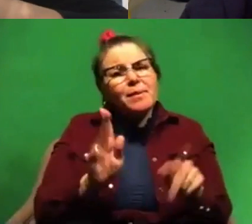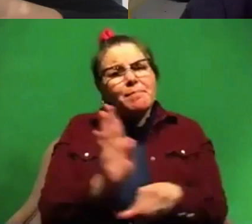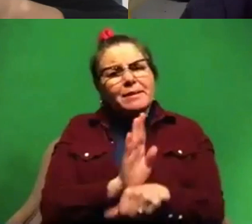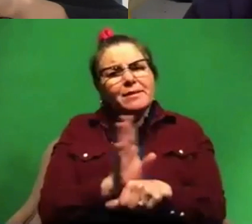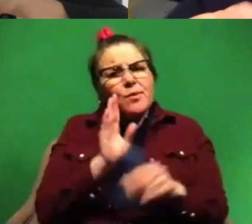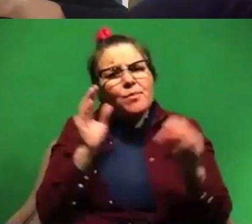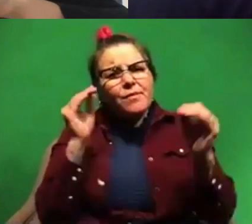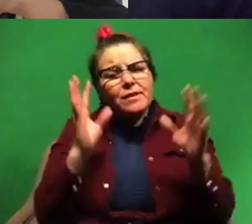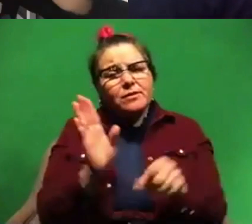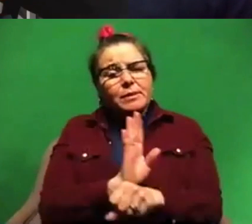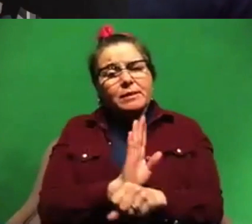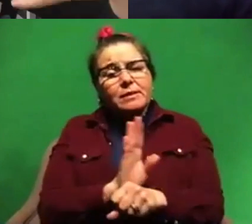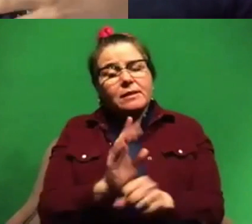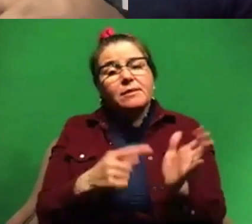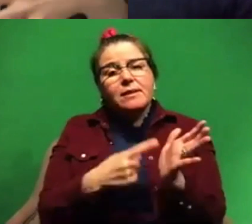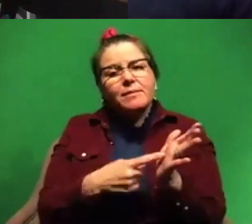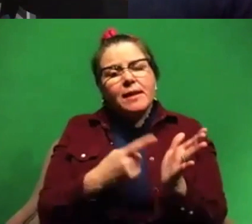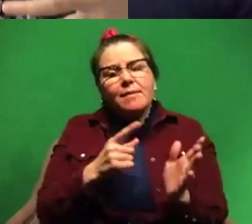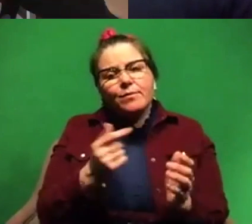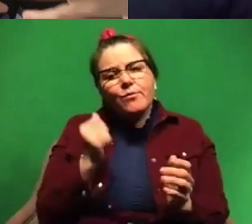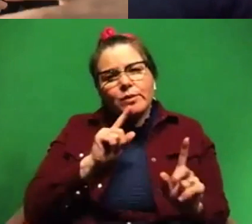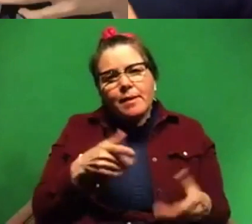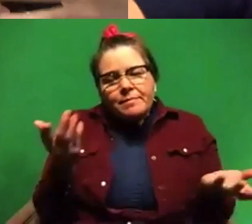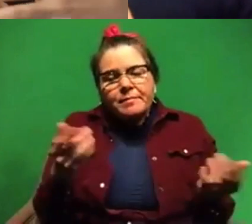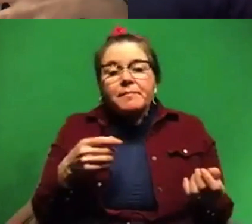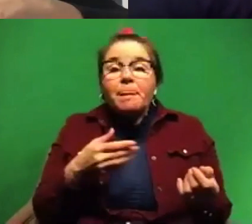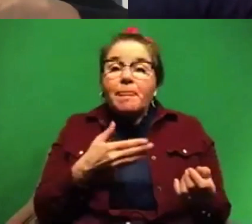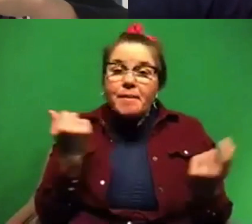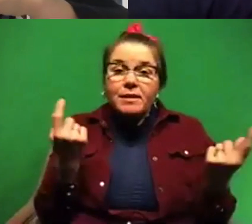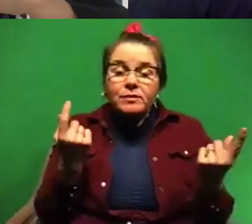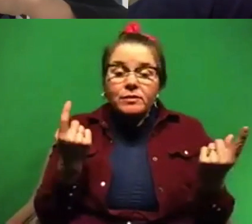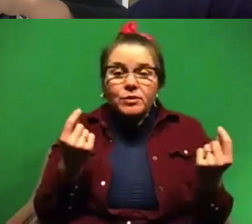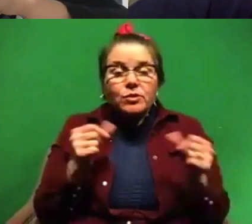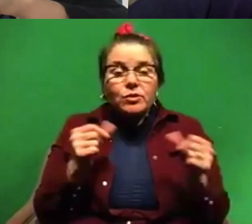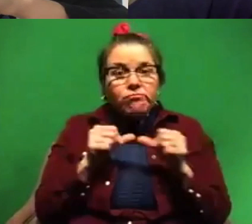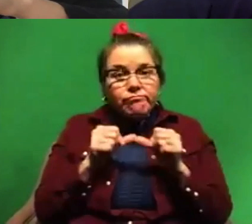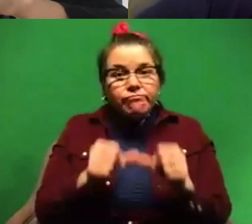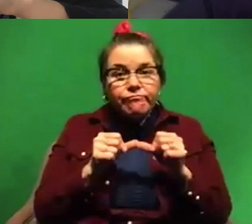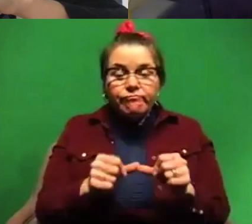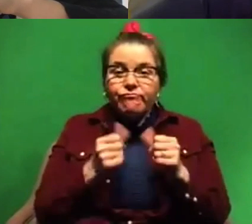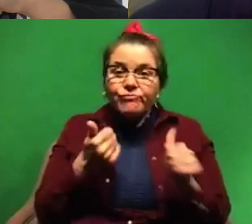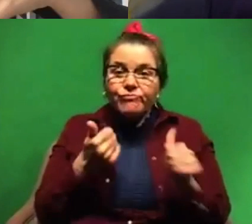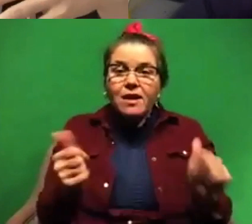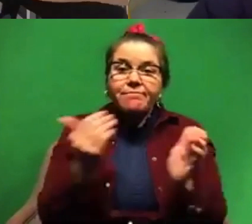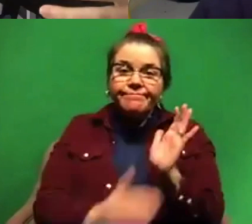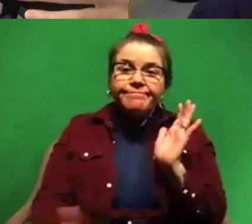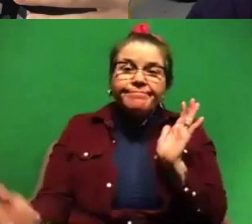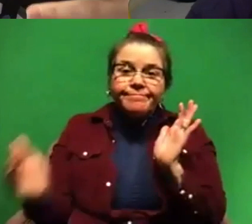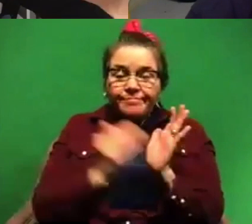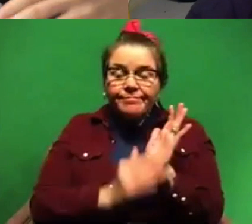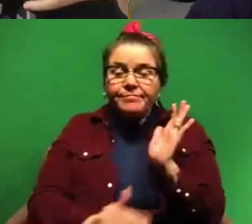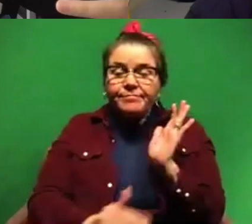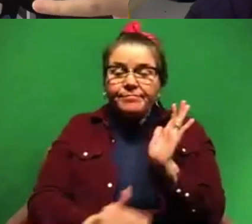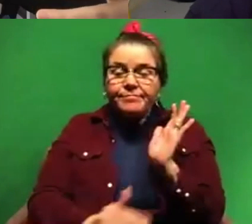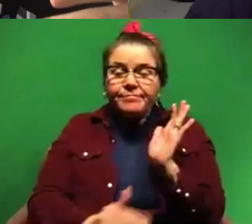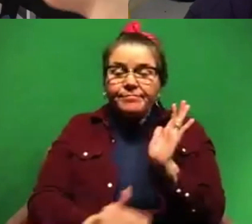respond. So maybe the best thing to do is just keep trying over and over again. and really get in there, try